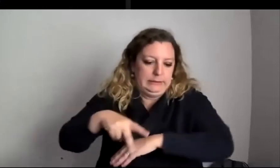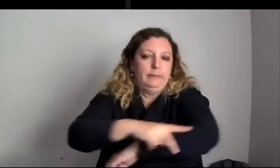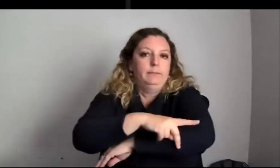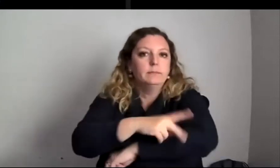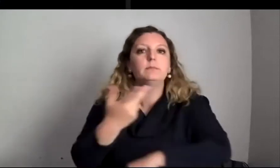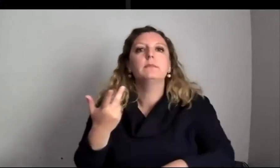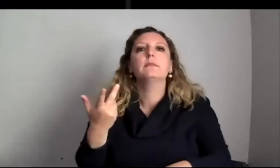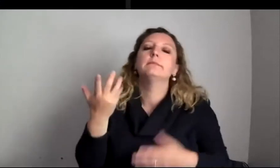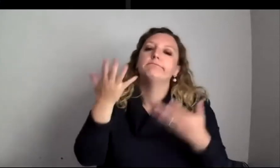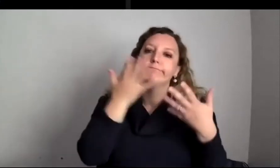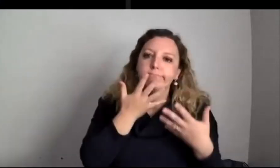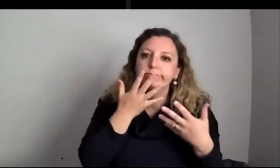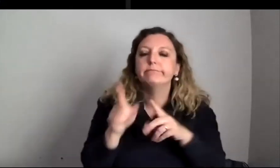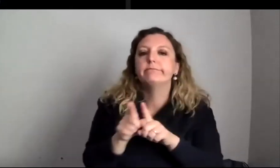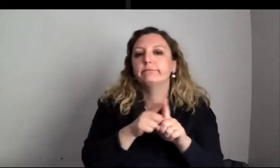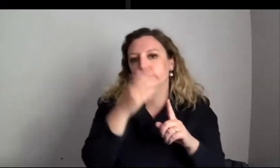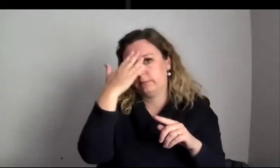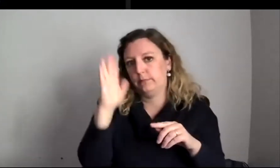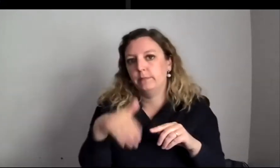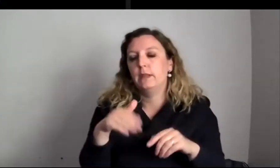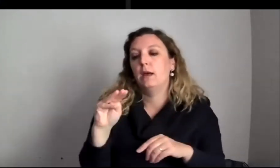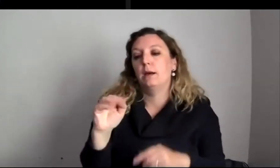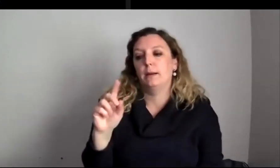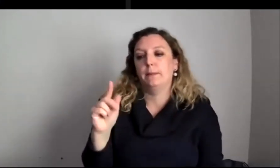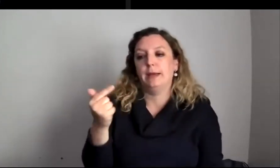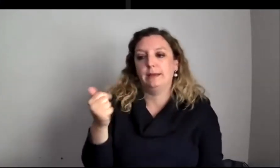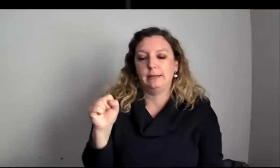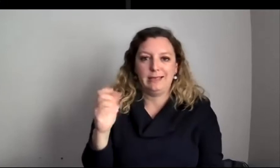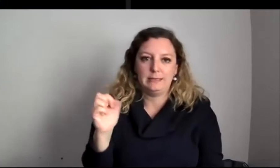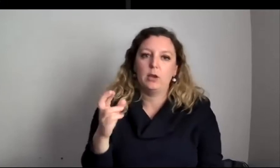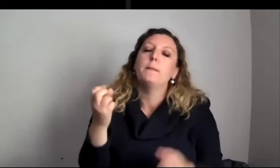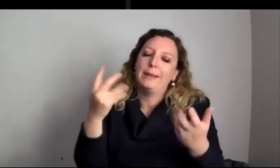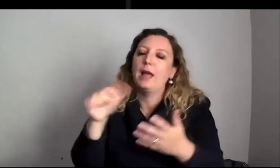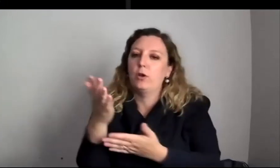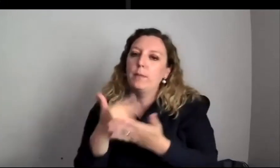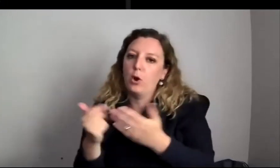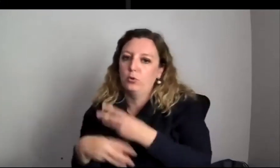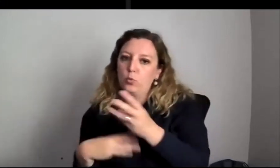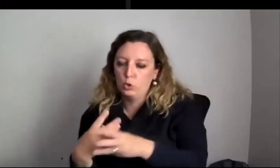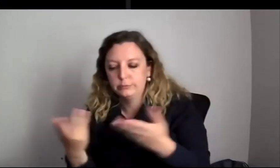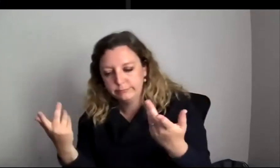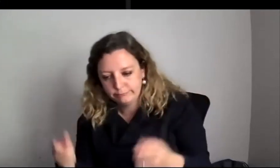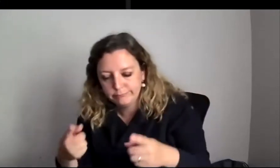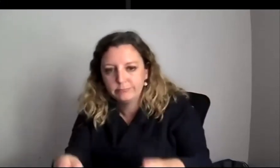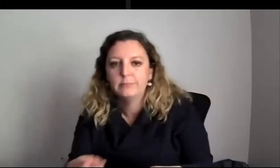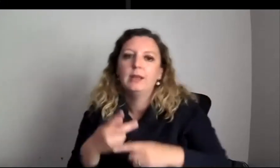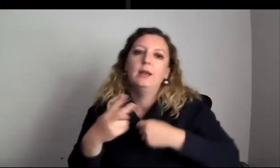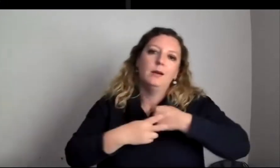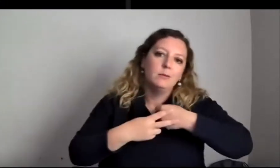areas. Unfortunately, we also know that in Madagascar and in lots of other parts of the world, including our own,